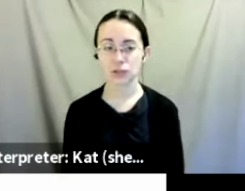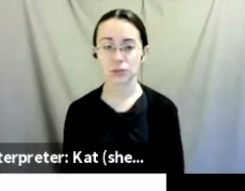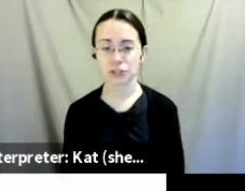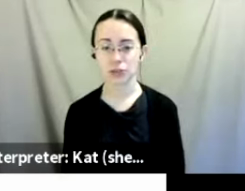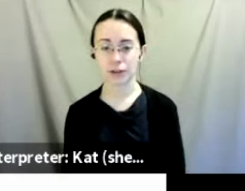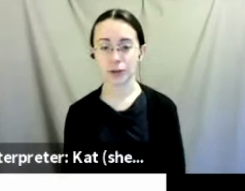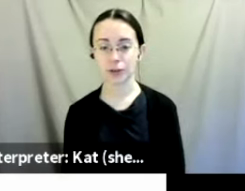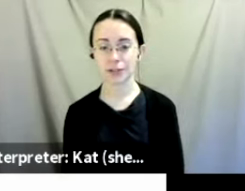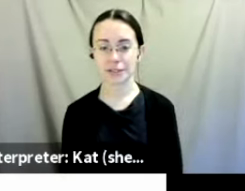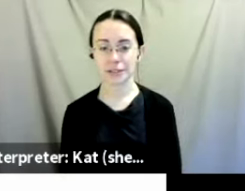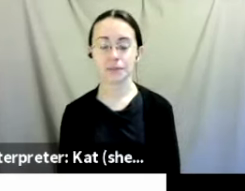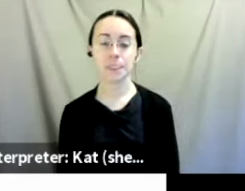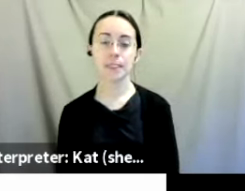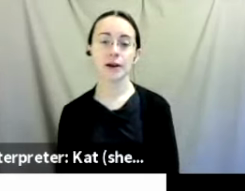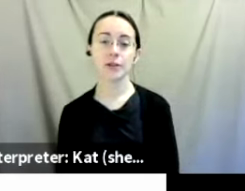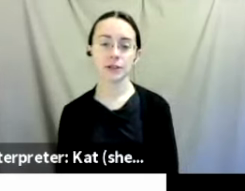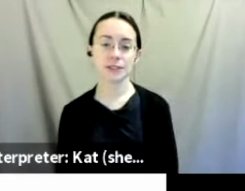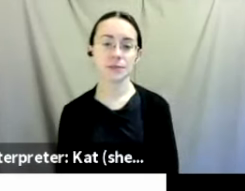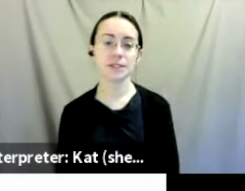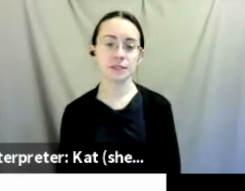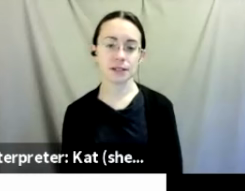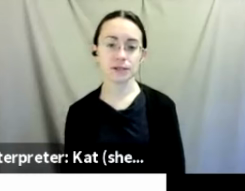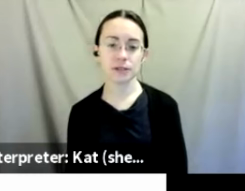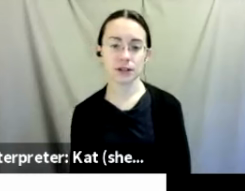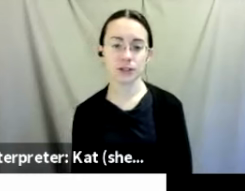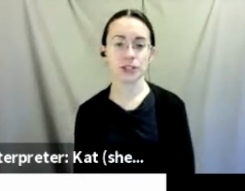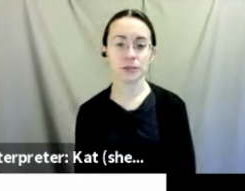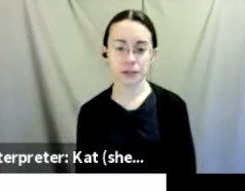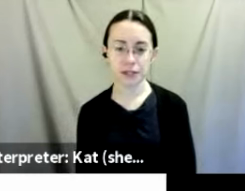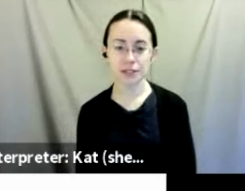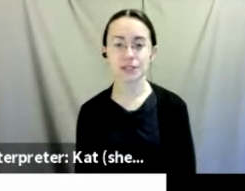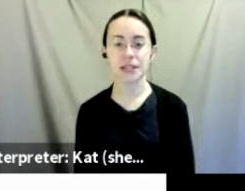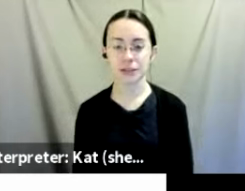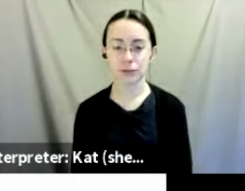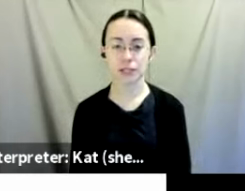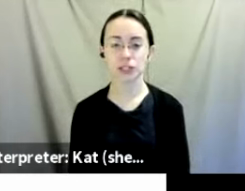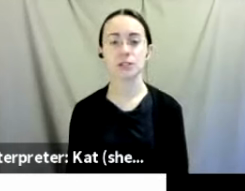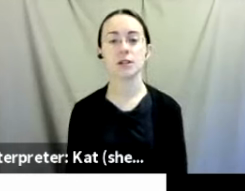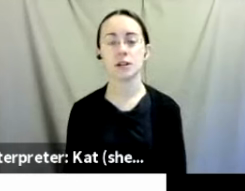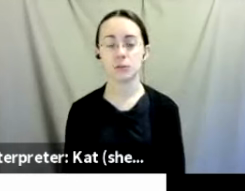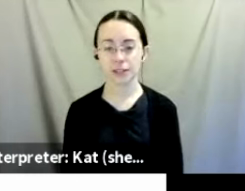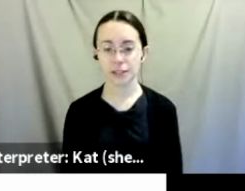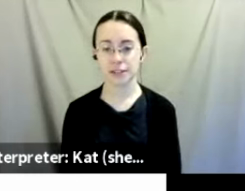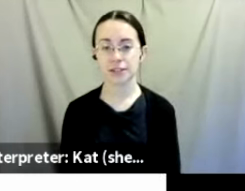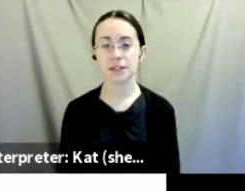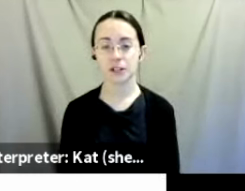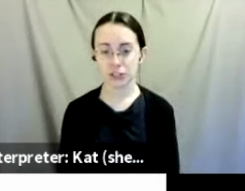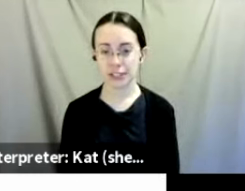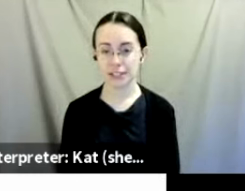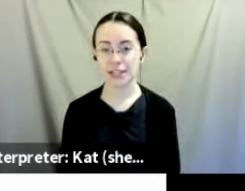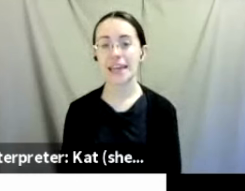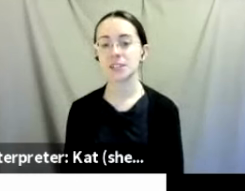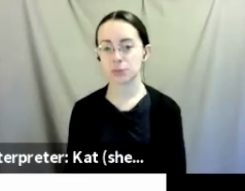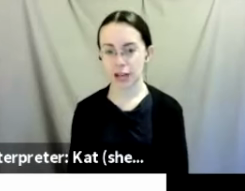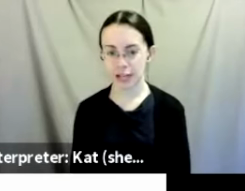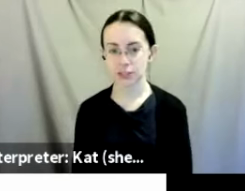many downstream issues of health literacy. Health literacy means the skills, knowledge, and ability to take information, process it,